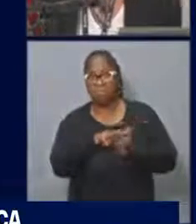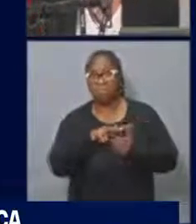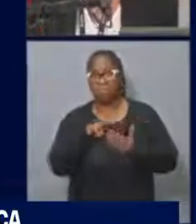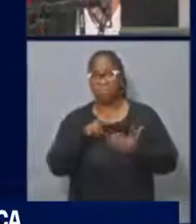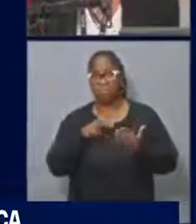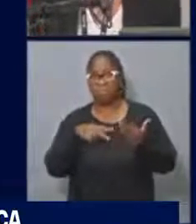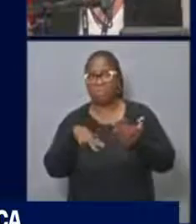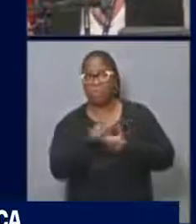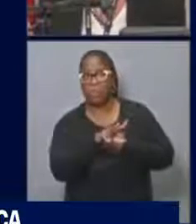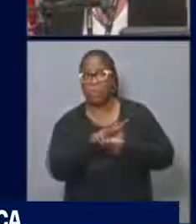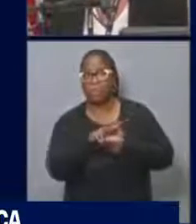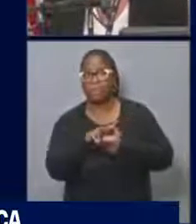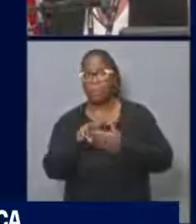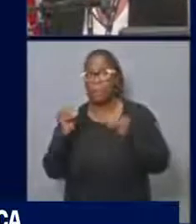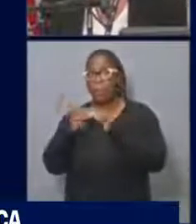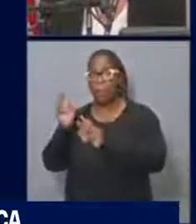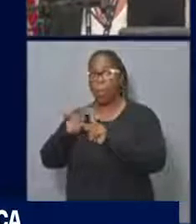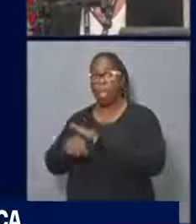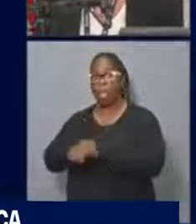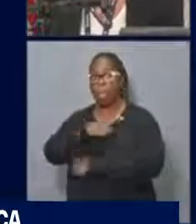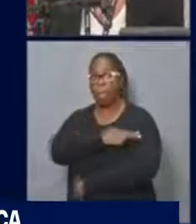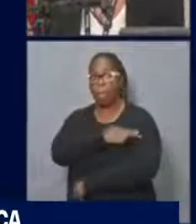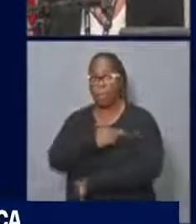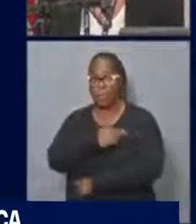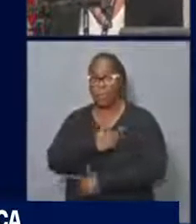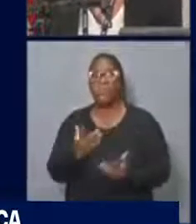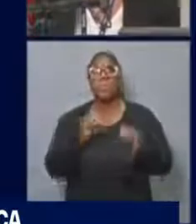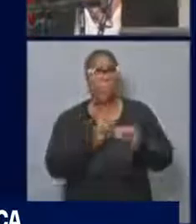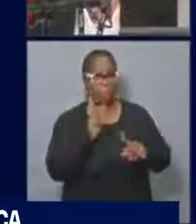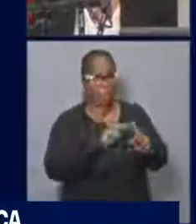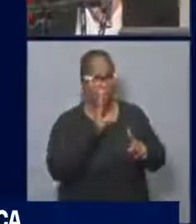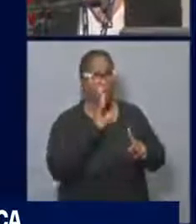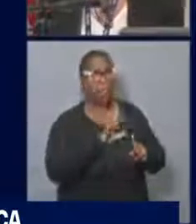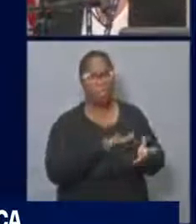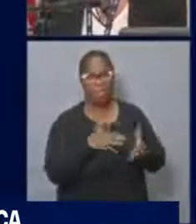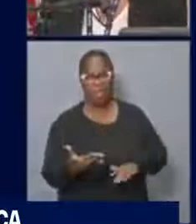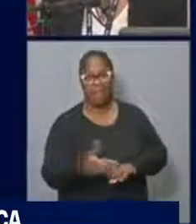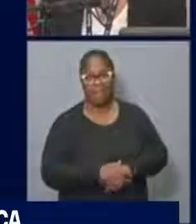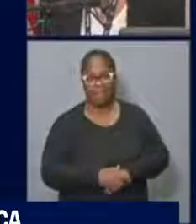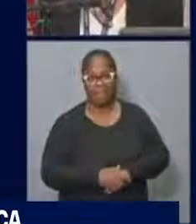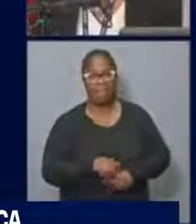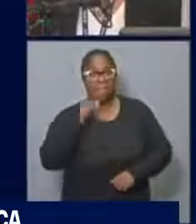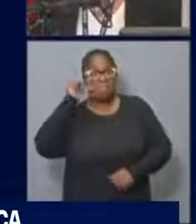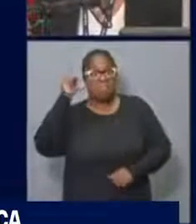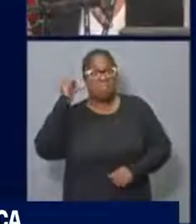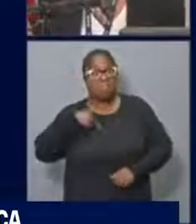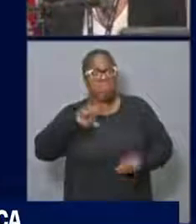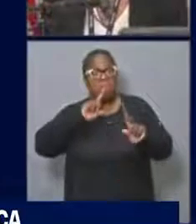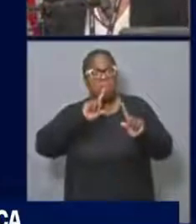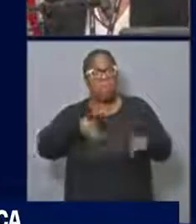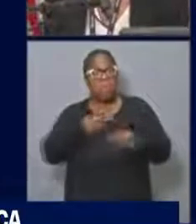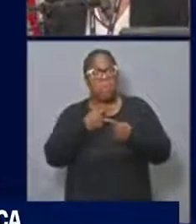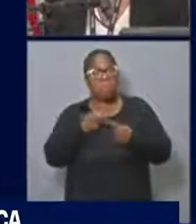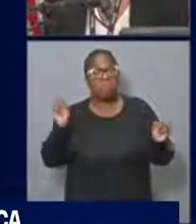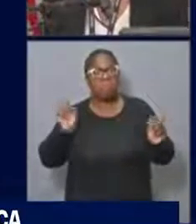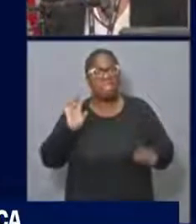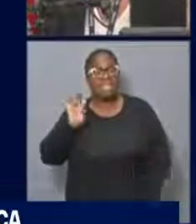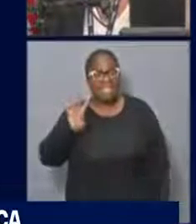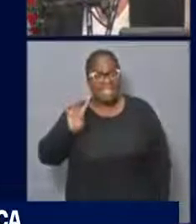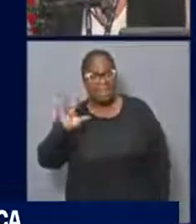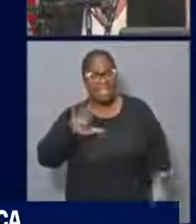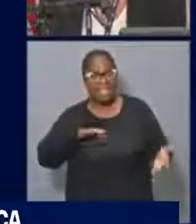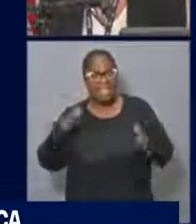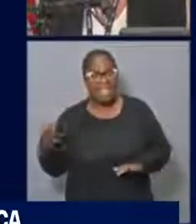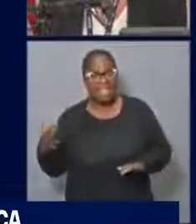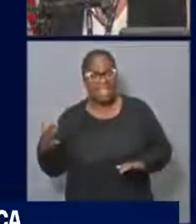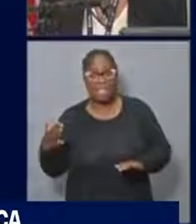in hospitalizations. And yesterday, I reported 73 deaths, which is one of the highest daily death totals